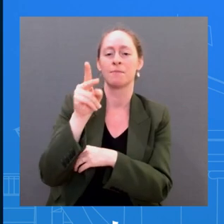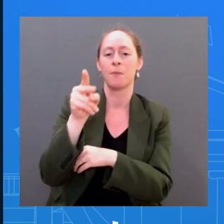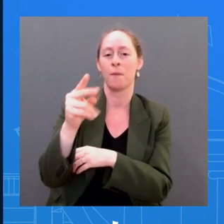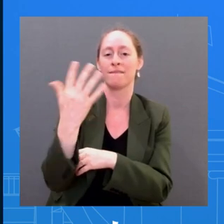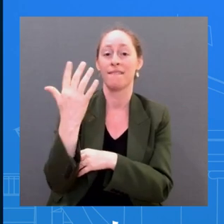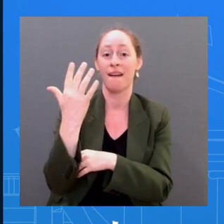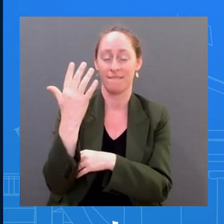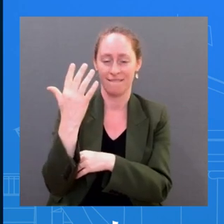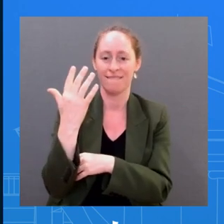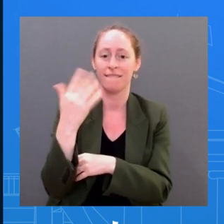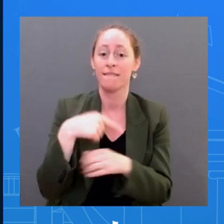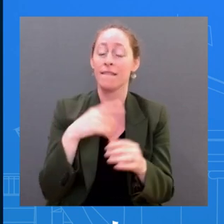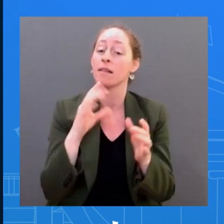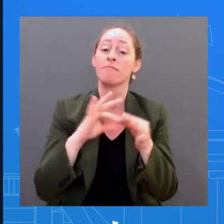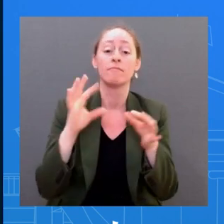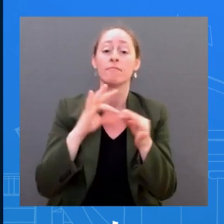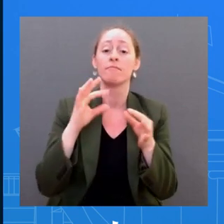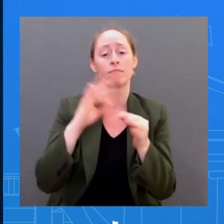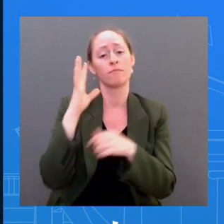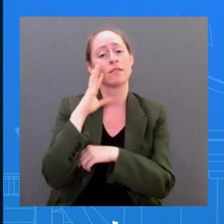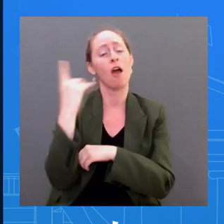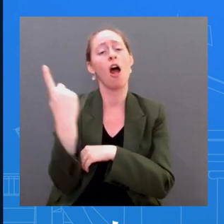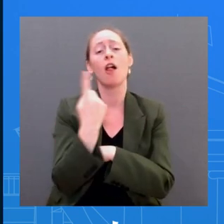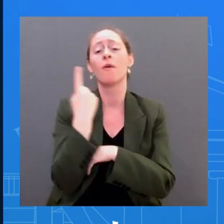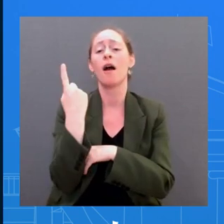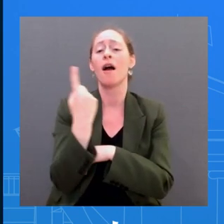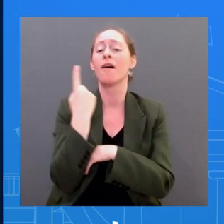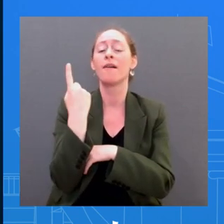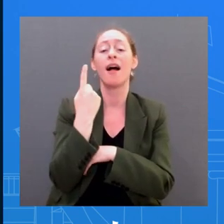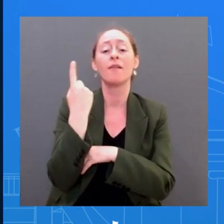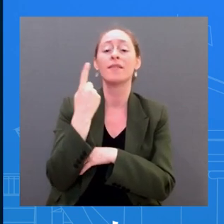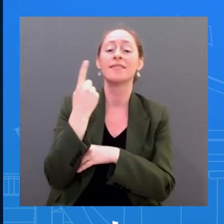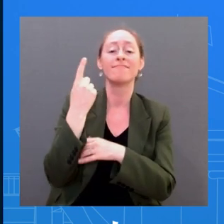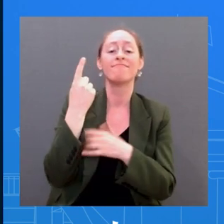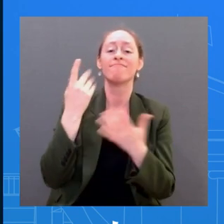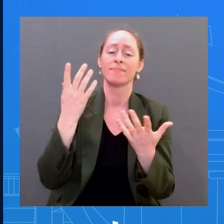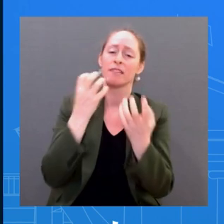heart, with all thy soul, and with all thy might.